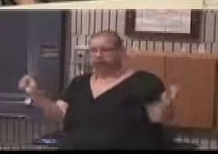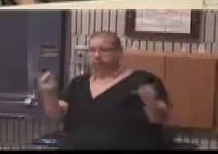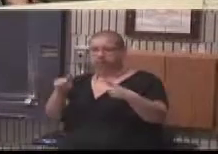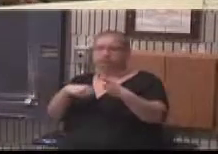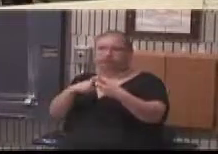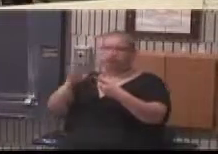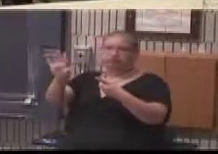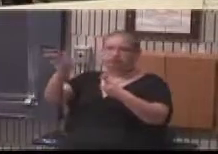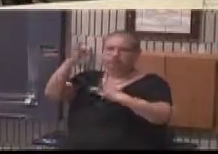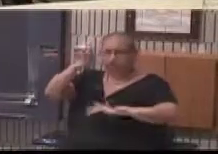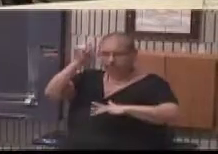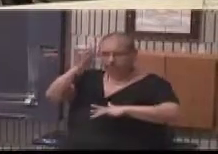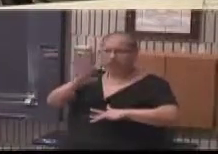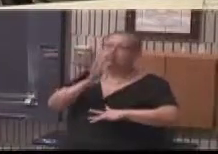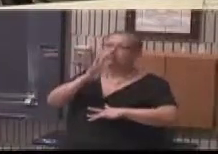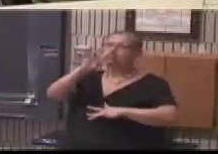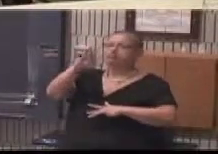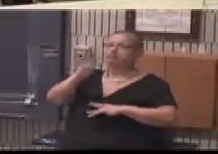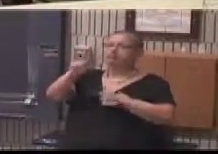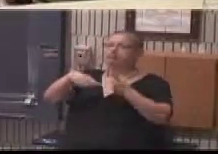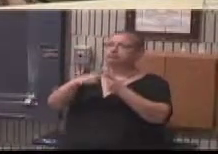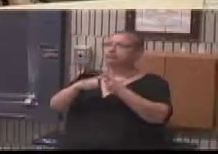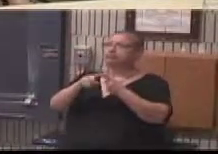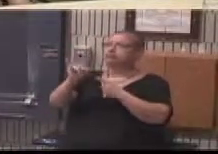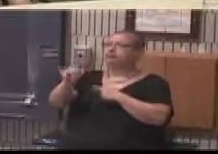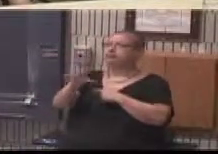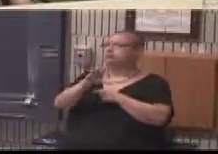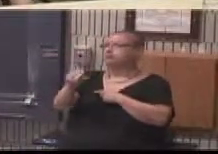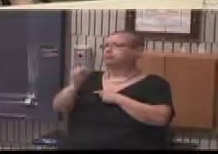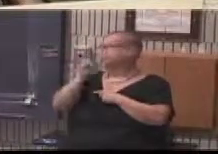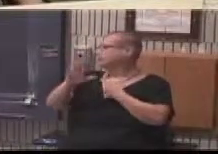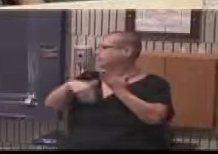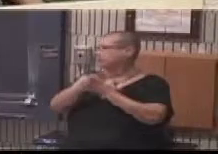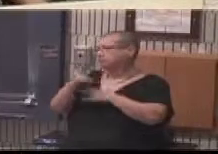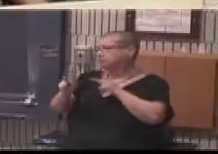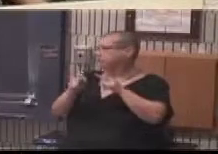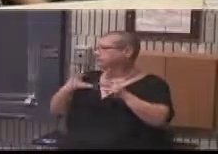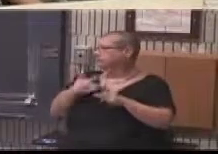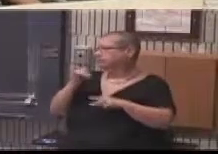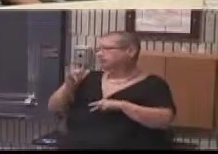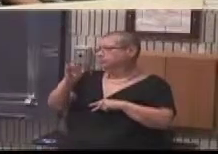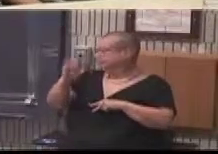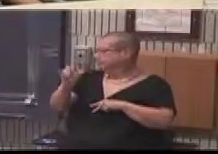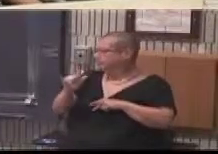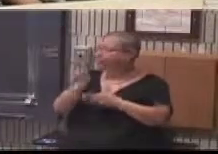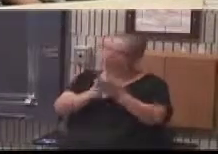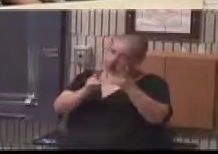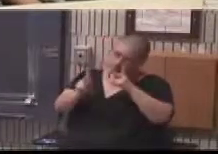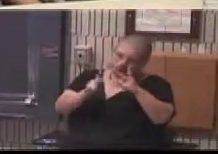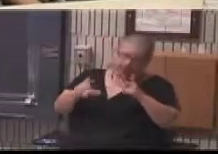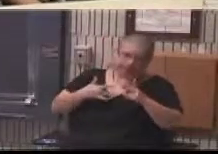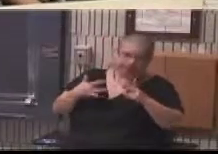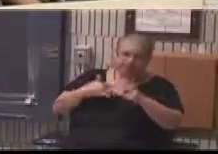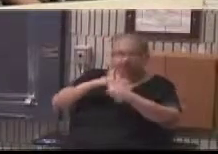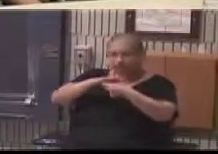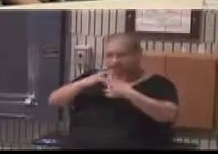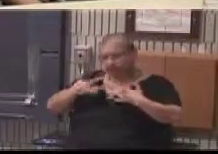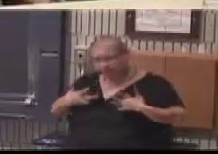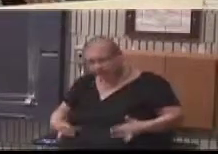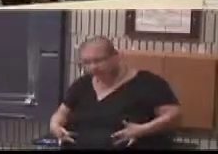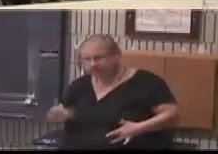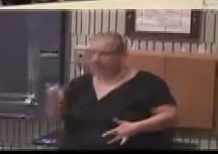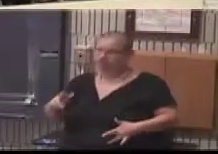out about it, and not everyone is that comfortable. Some people are really suffering from depression or anxiety, and